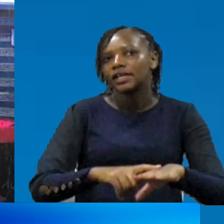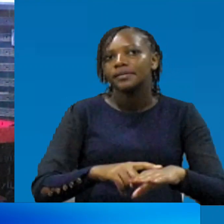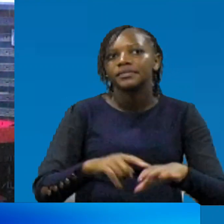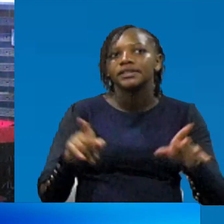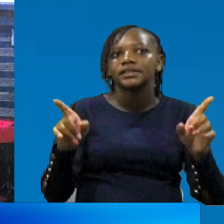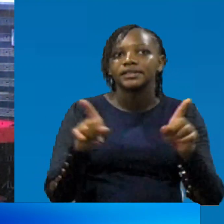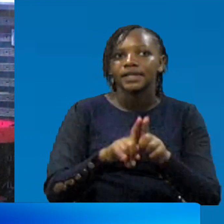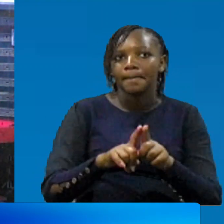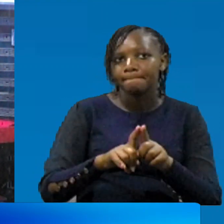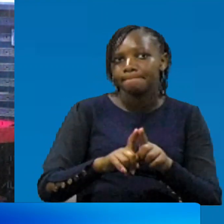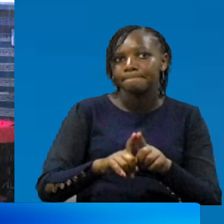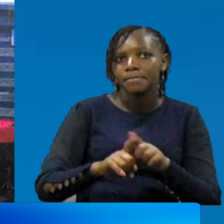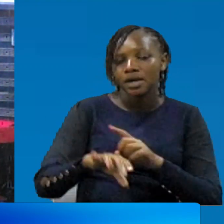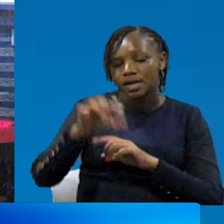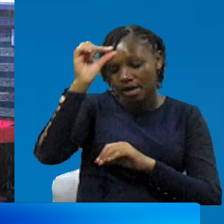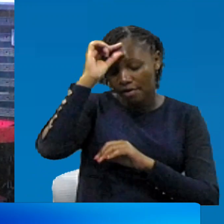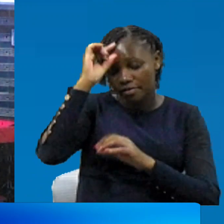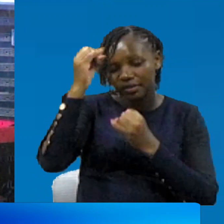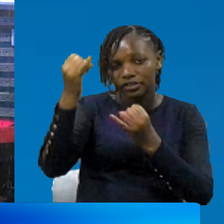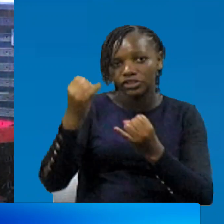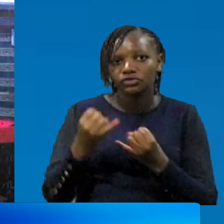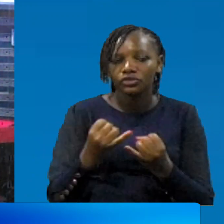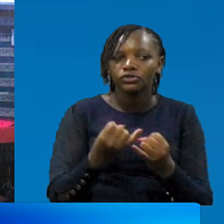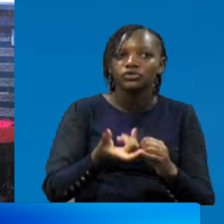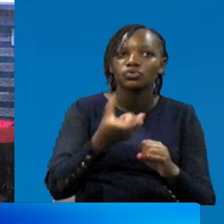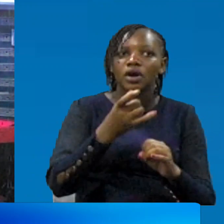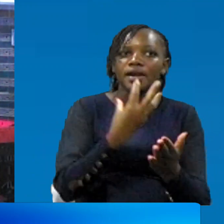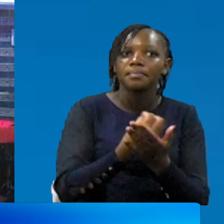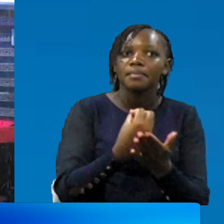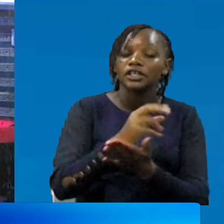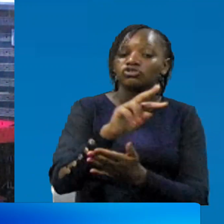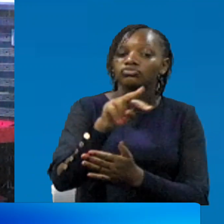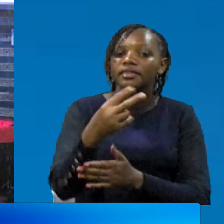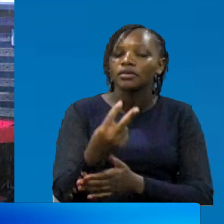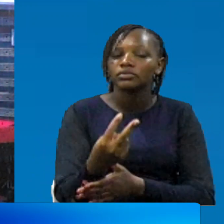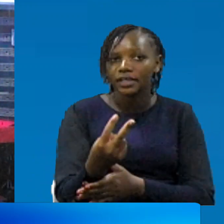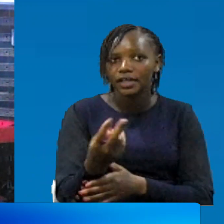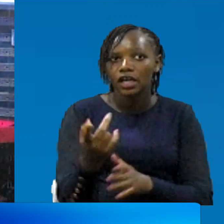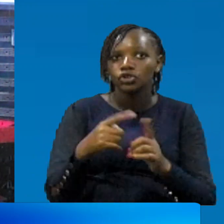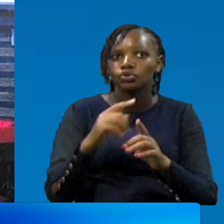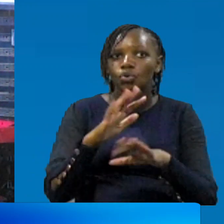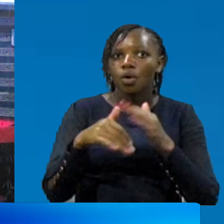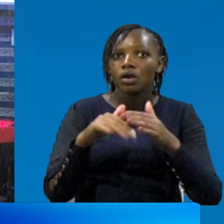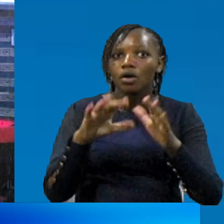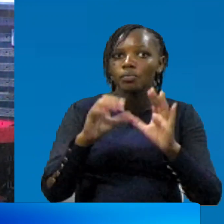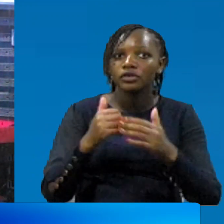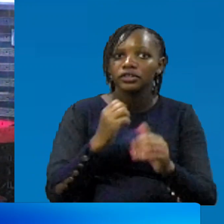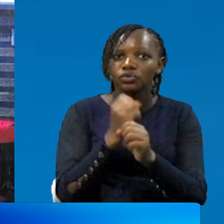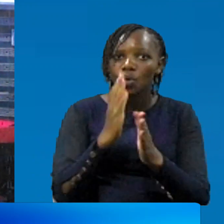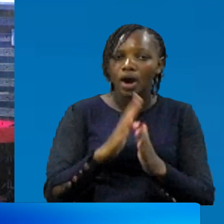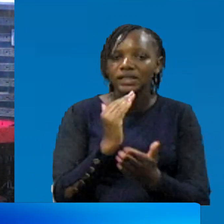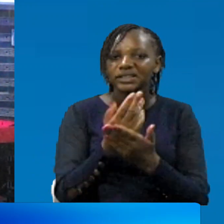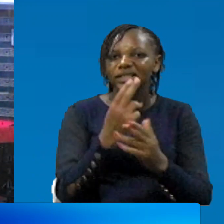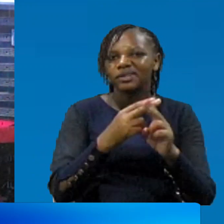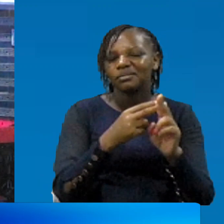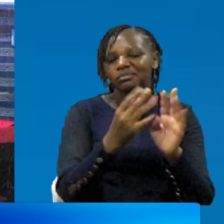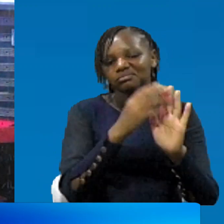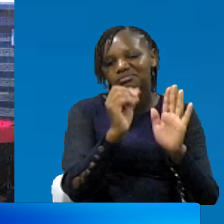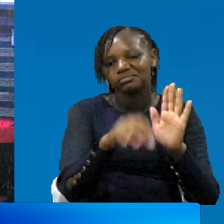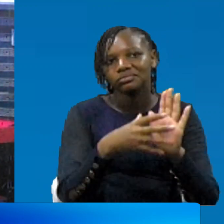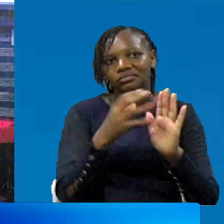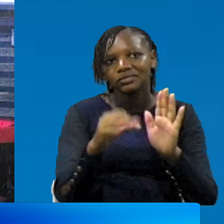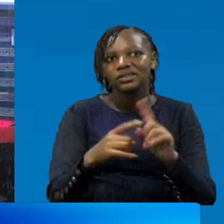the government introduced a monthly stipend of Kenya shillings 2,000 to community workers. Some names were omitted